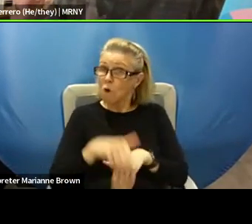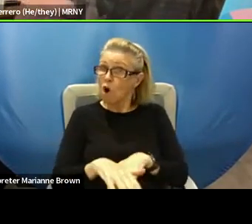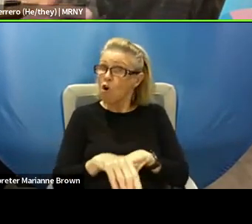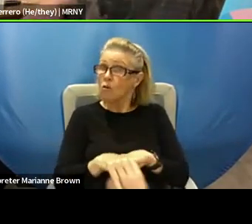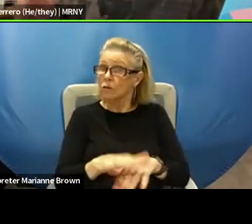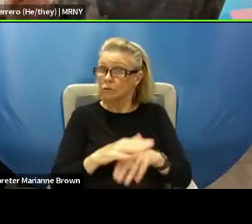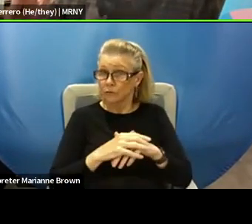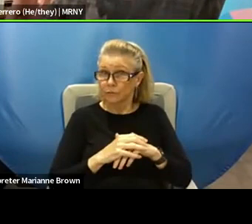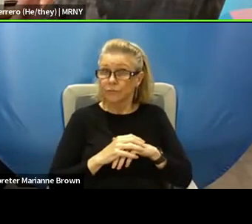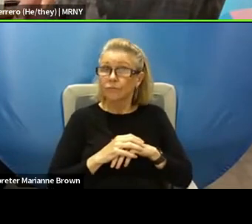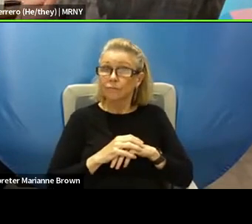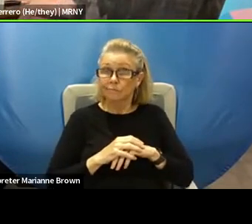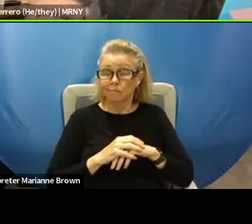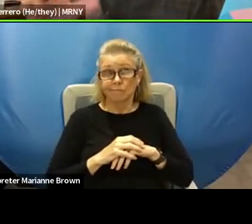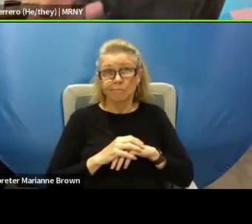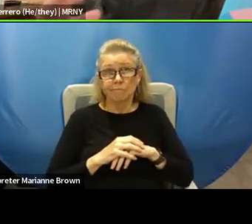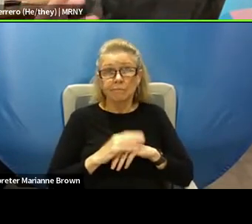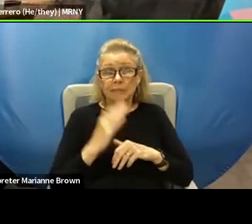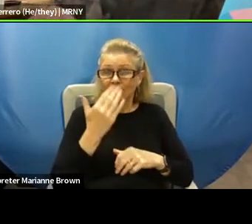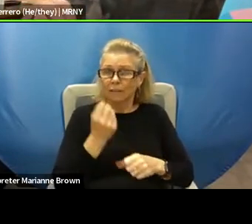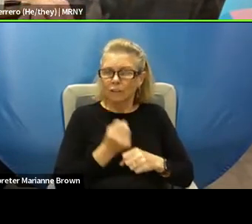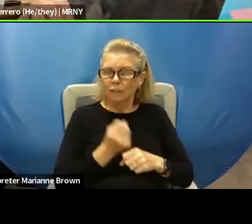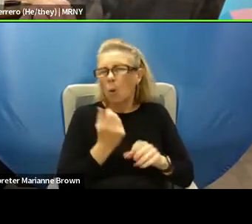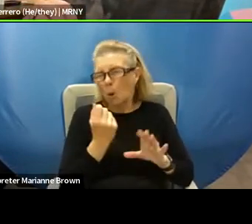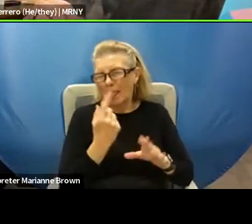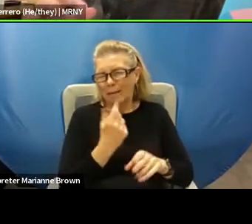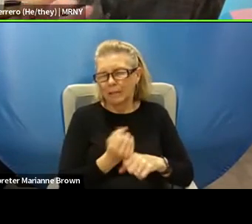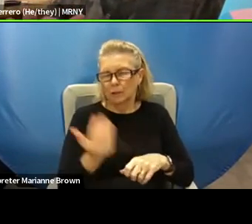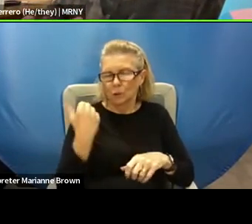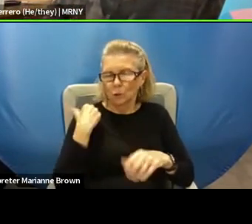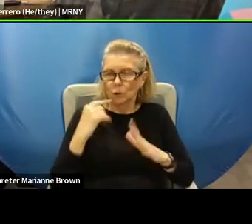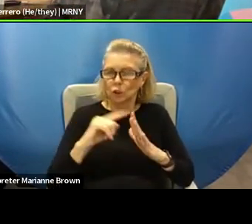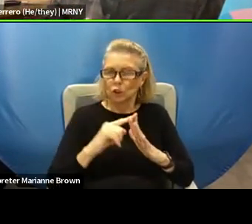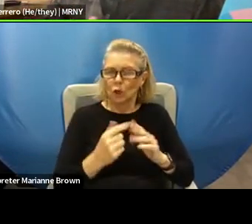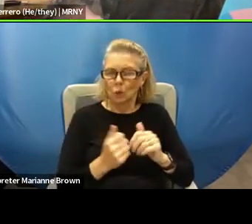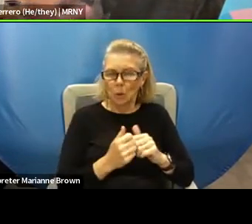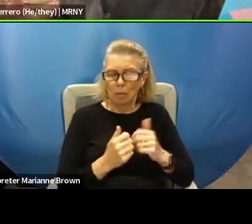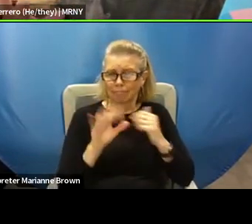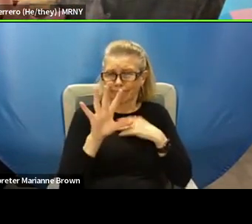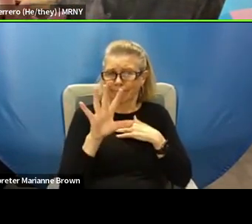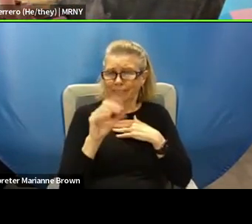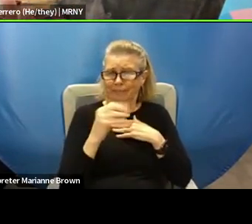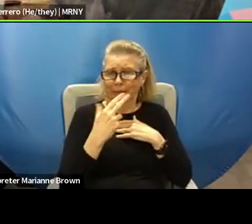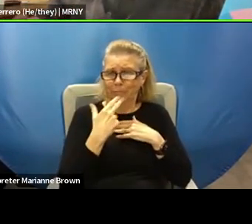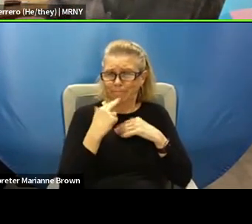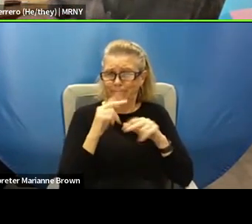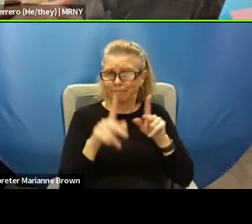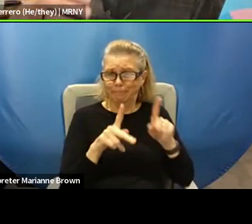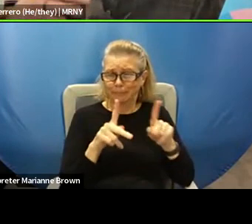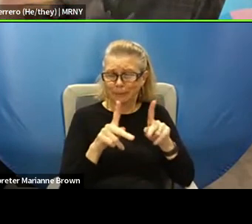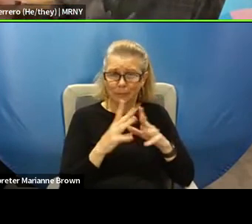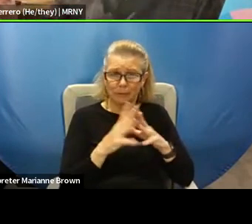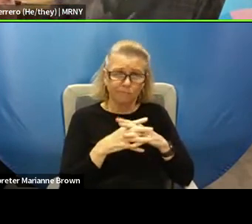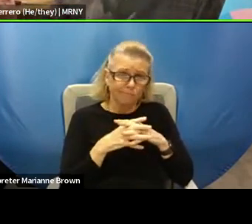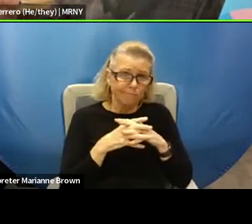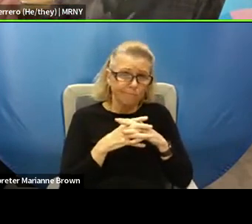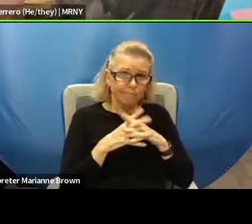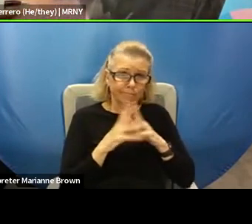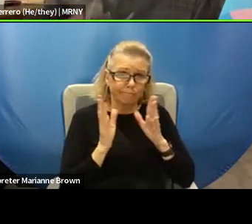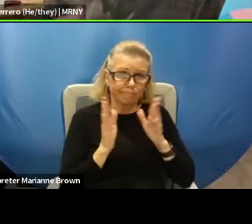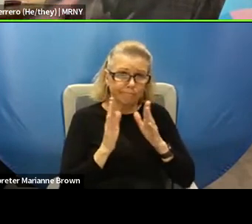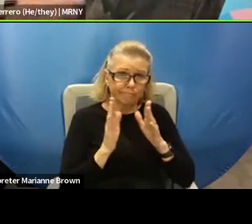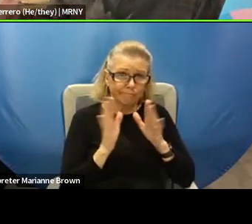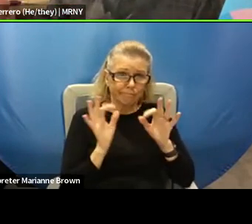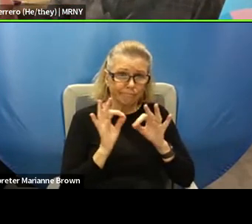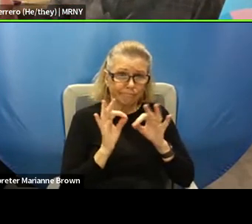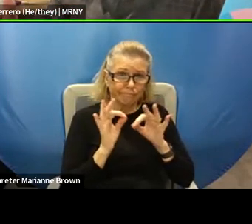like 15 years ago, sorry, 11 years ago, we started with like 50 people, very small. Nowadays,